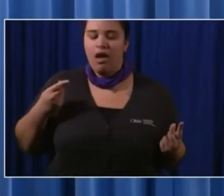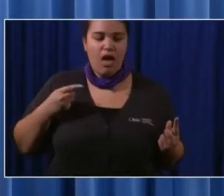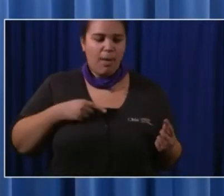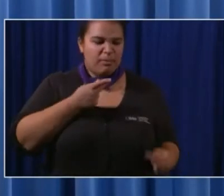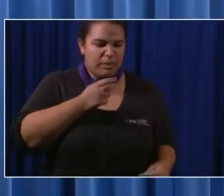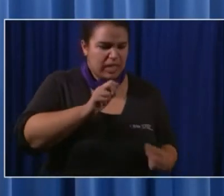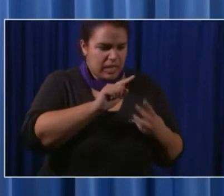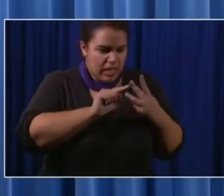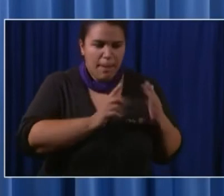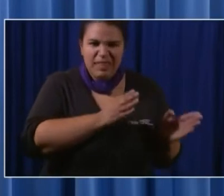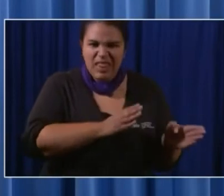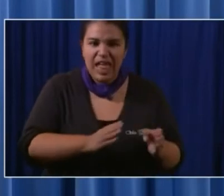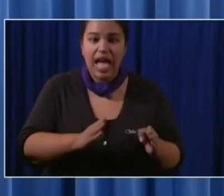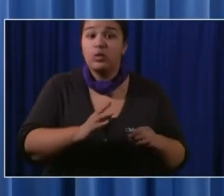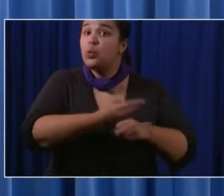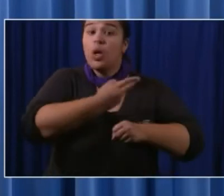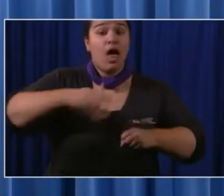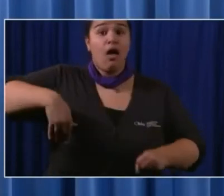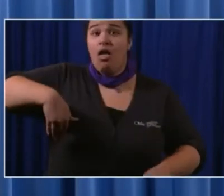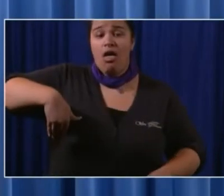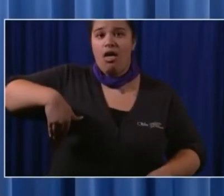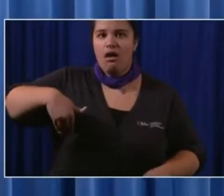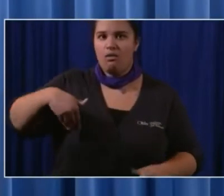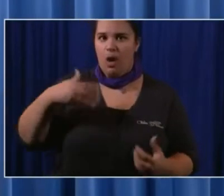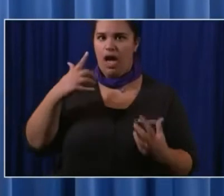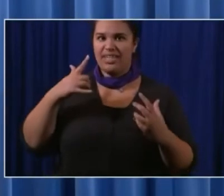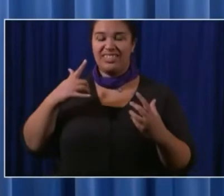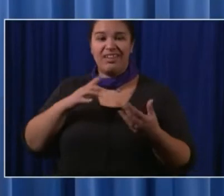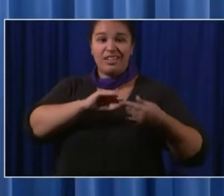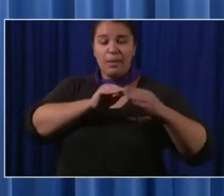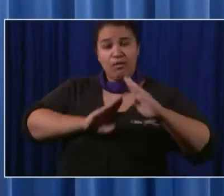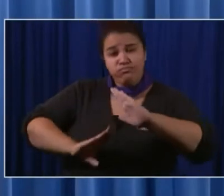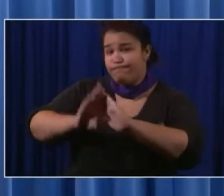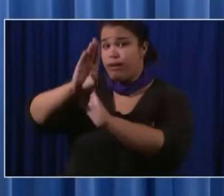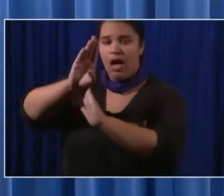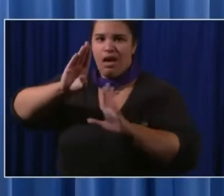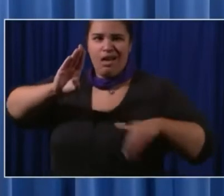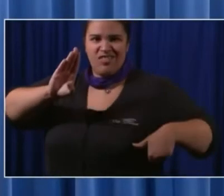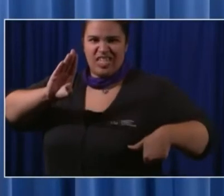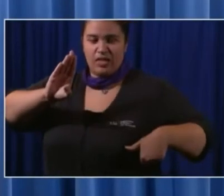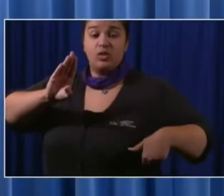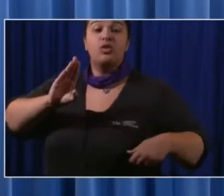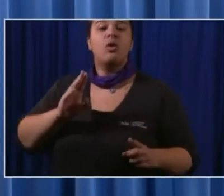of those plans, and how quickly can they be put into play if necessary?